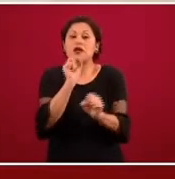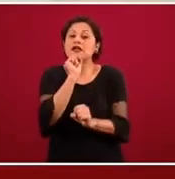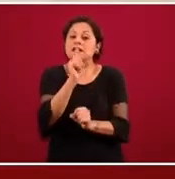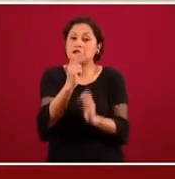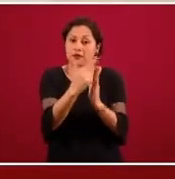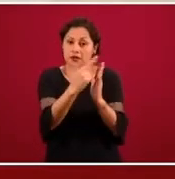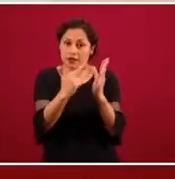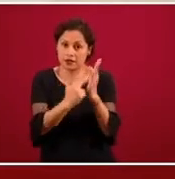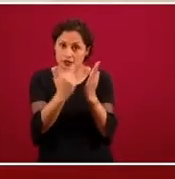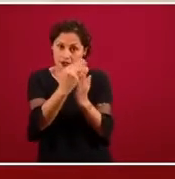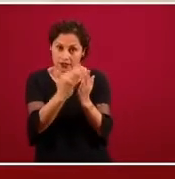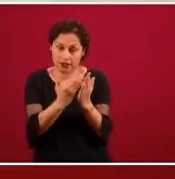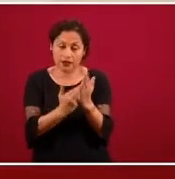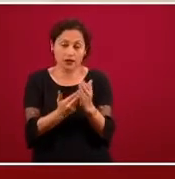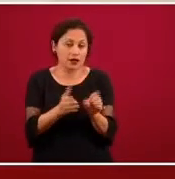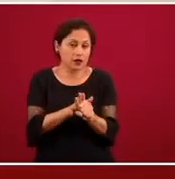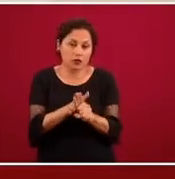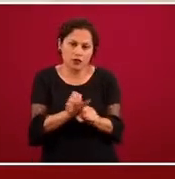particular